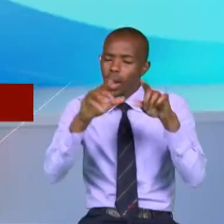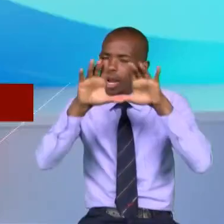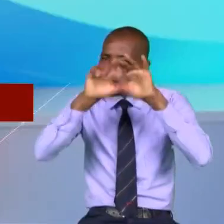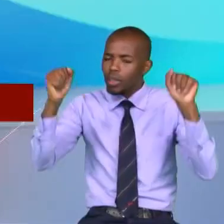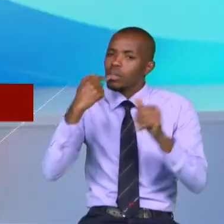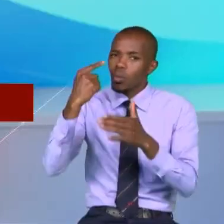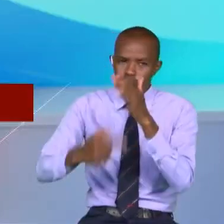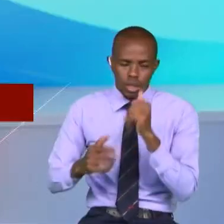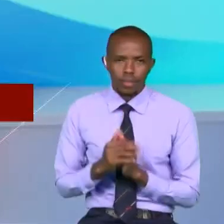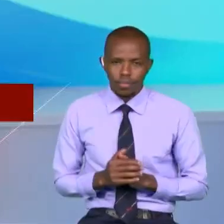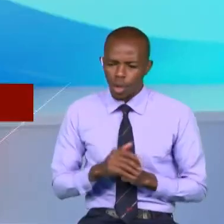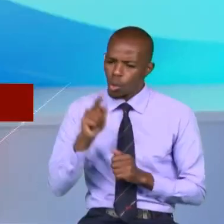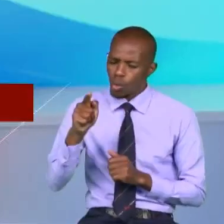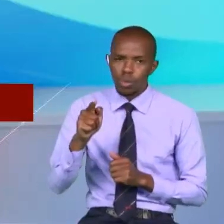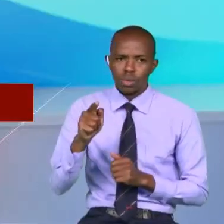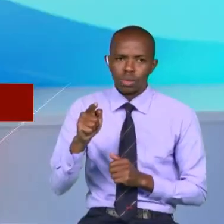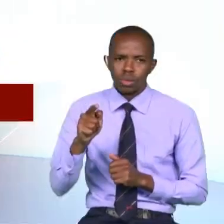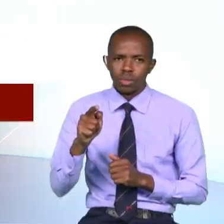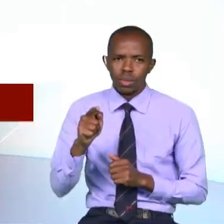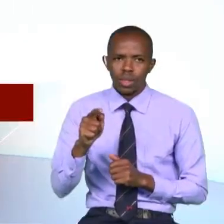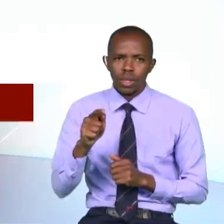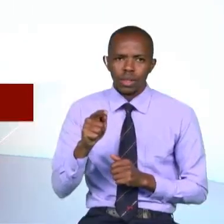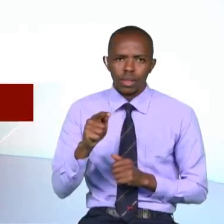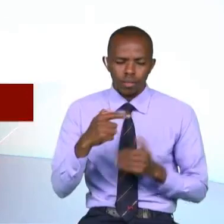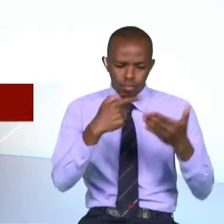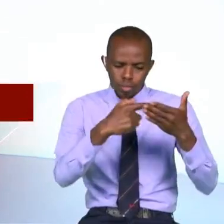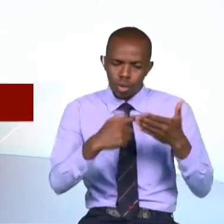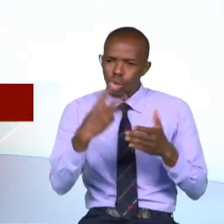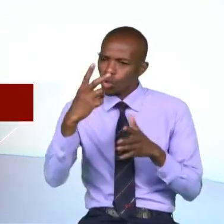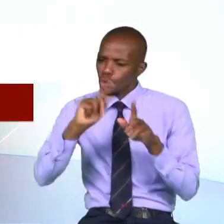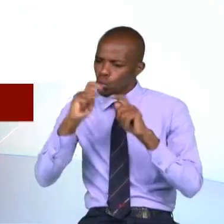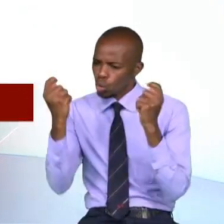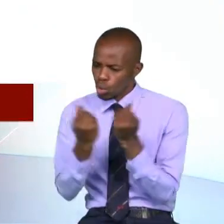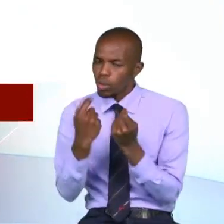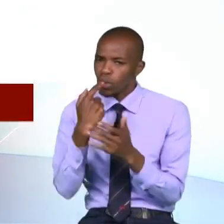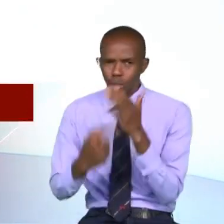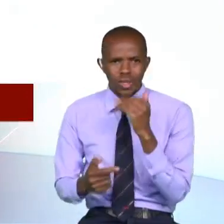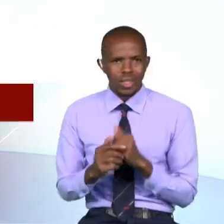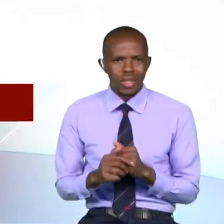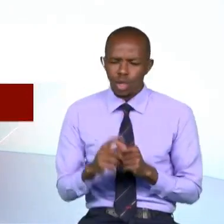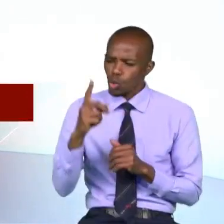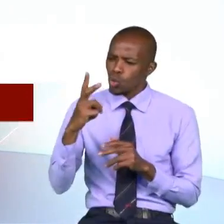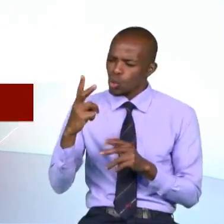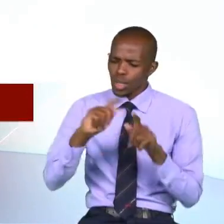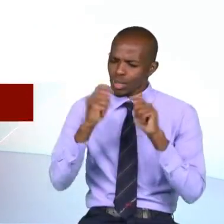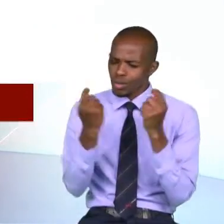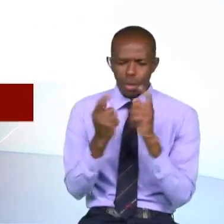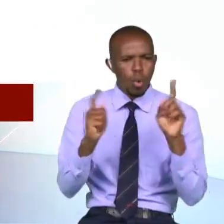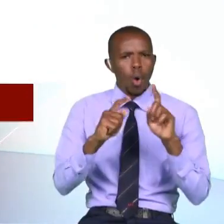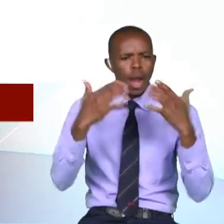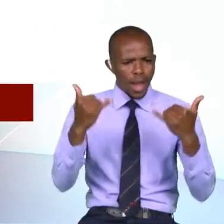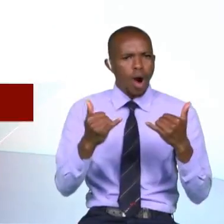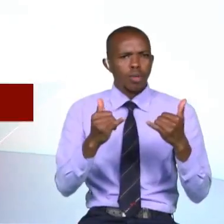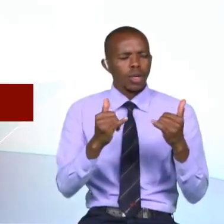up and saying, you guys, he brought the conversation about the two tribes, and he said that it doesn't have to be the two. Can we now expand